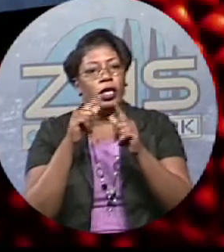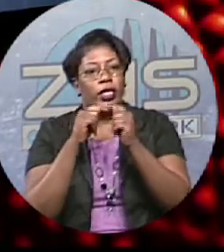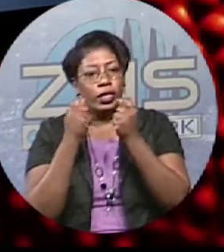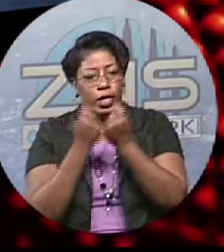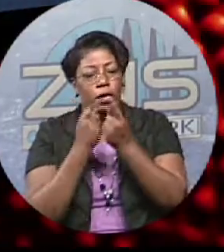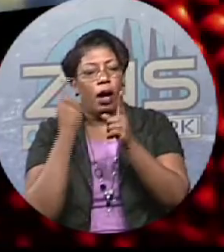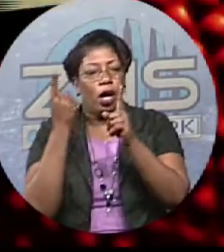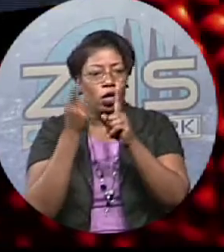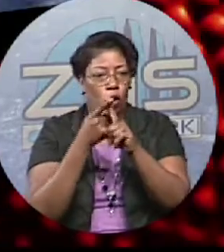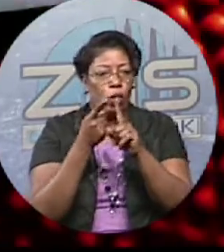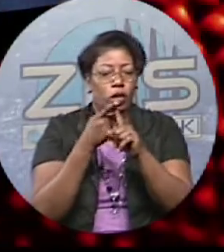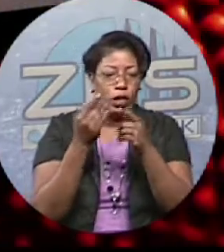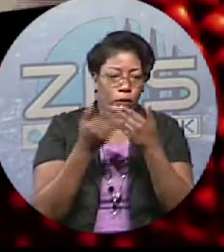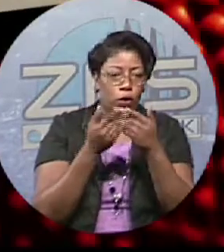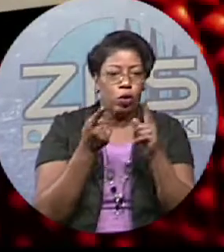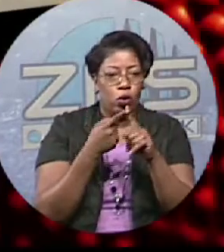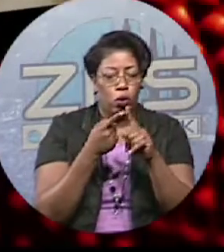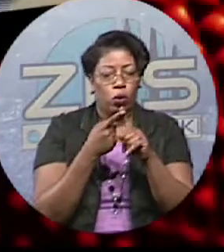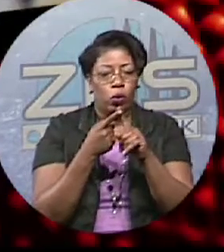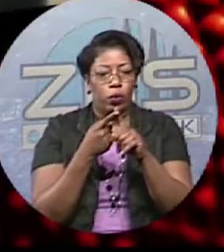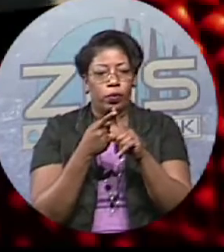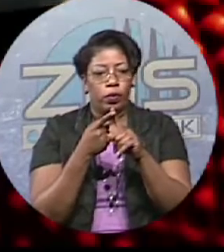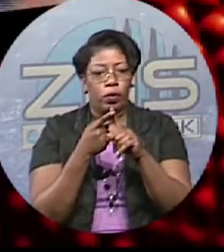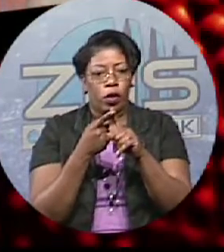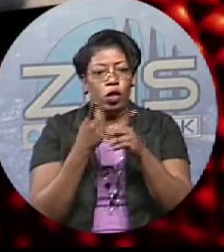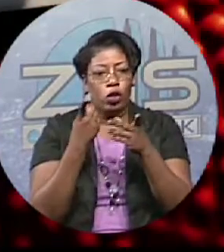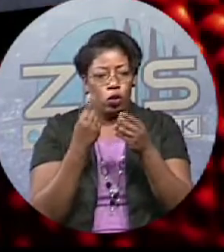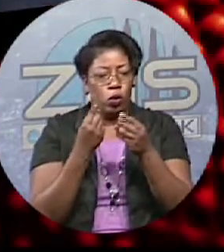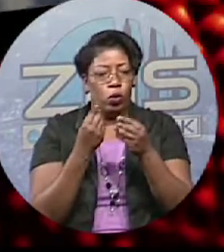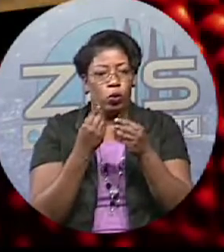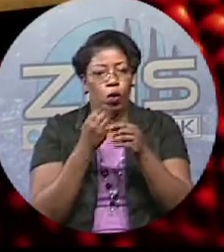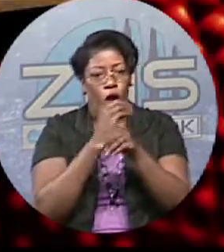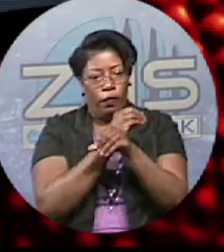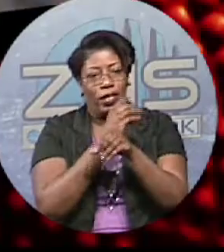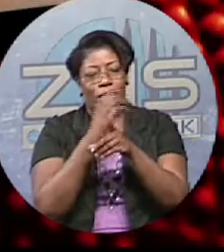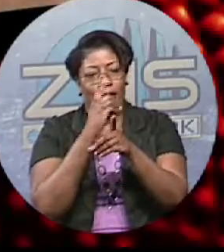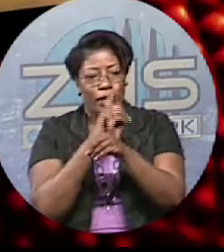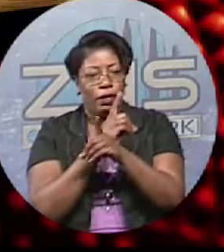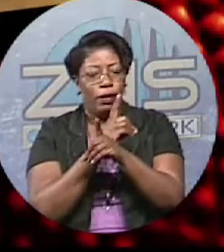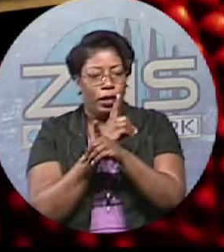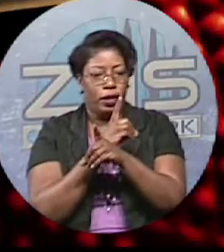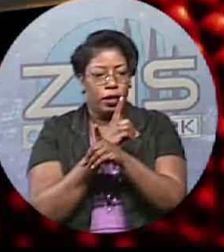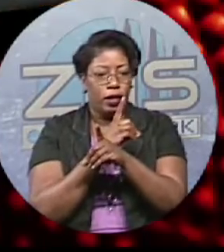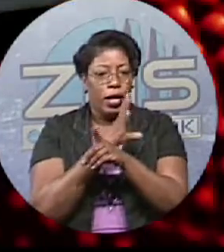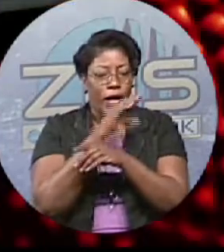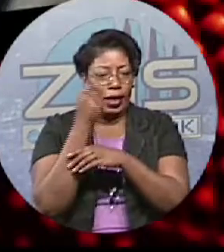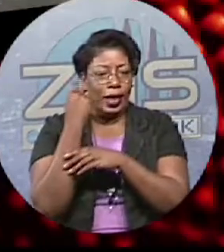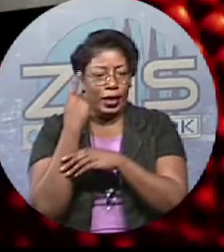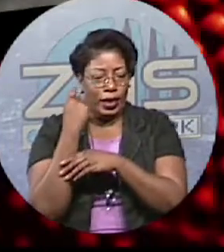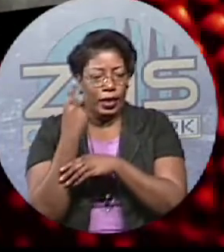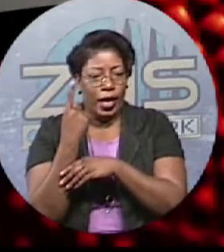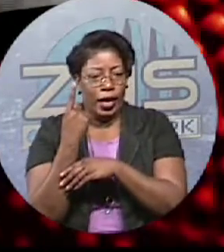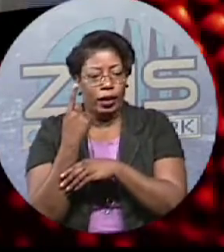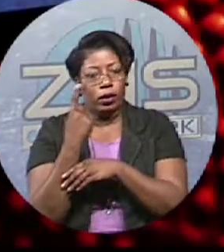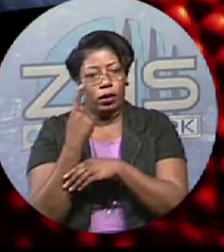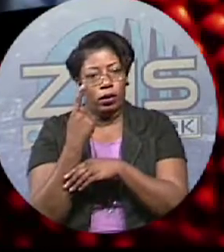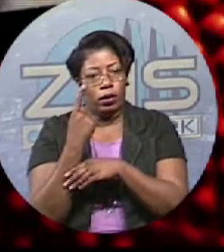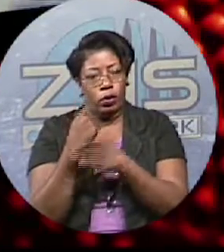our goals are simple: to execute offensively and defensively, just be able to understand the scouting report